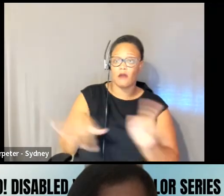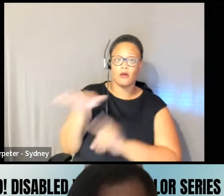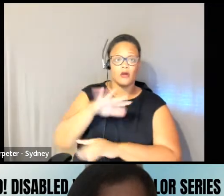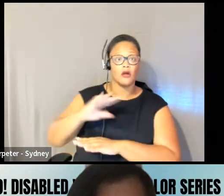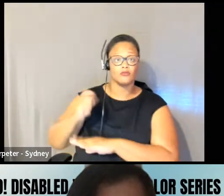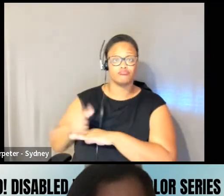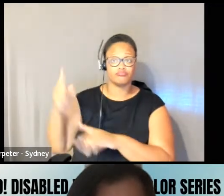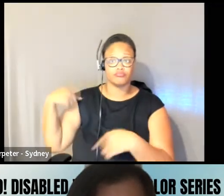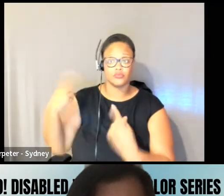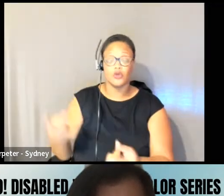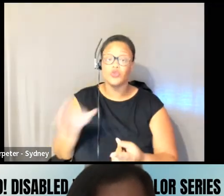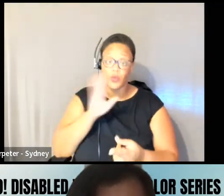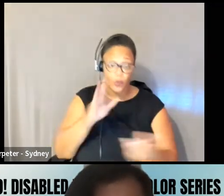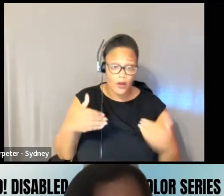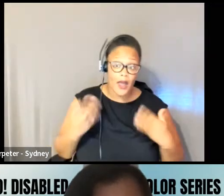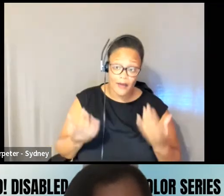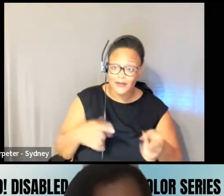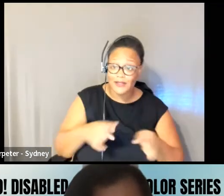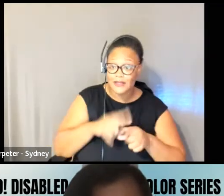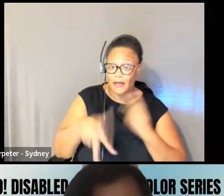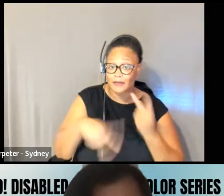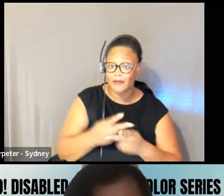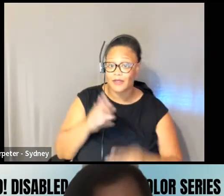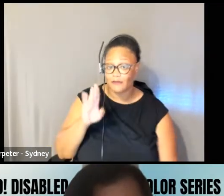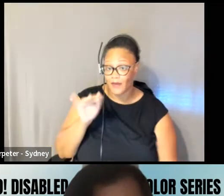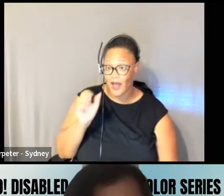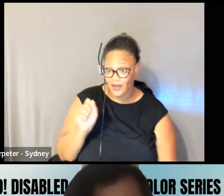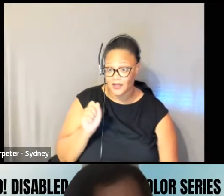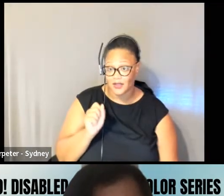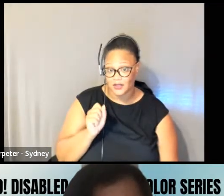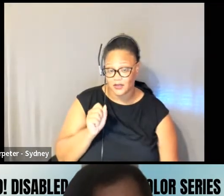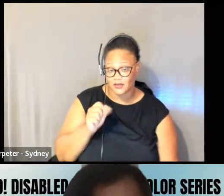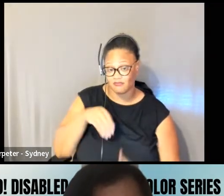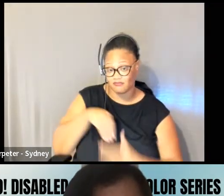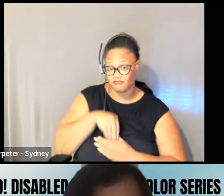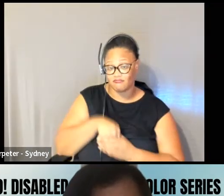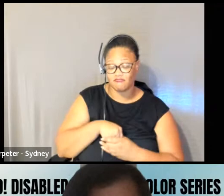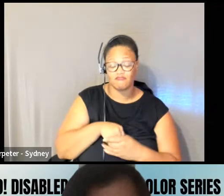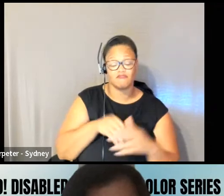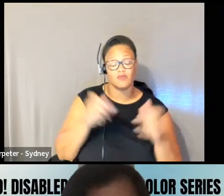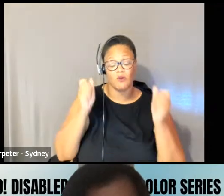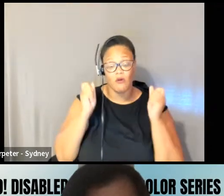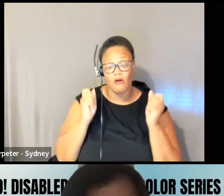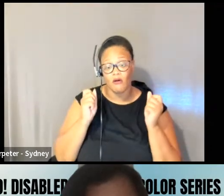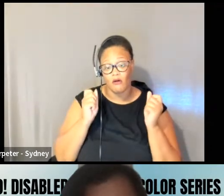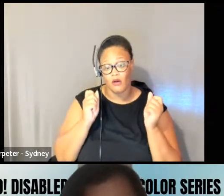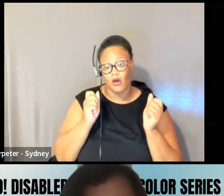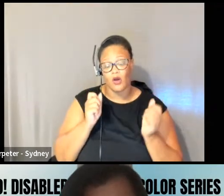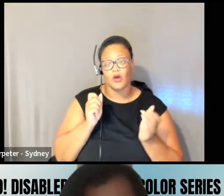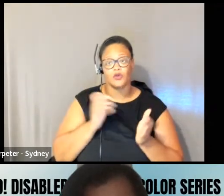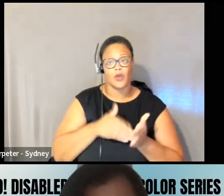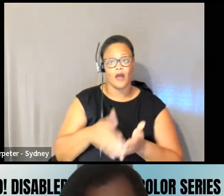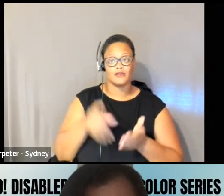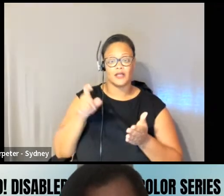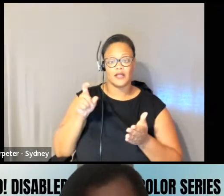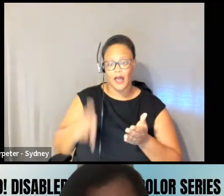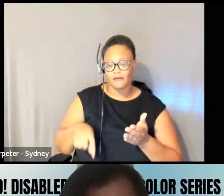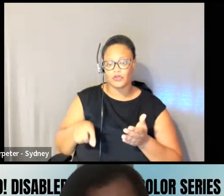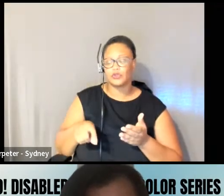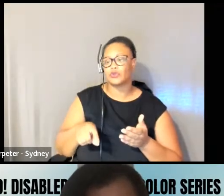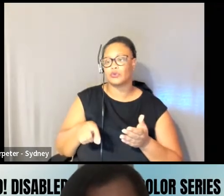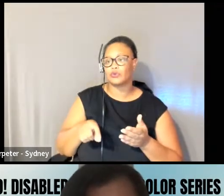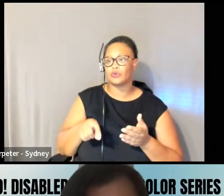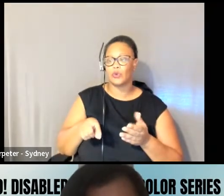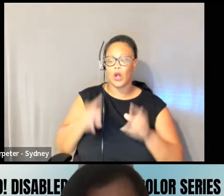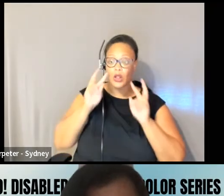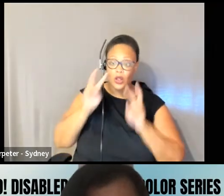have some of those same kinds of biases. And so a lot of it is looking at, all right, who are folks who are able to kind of break out of